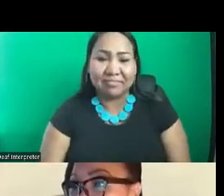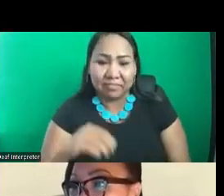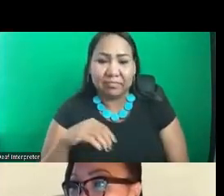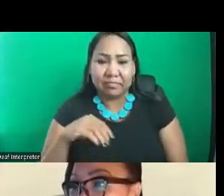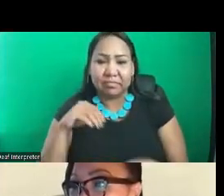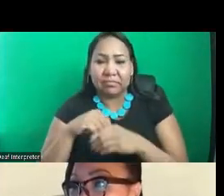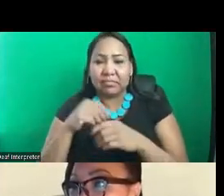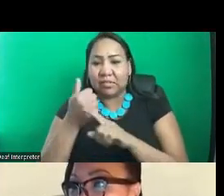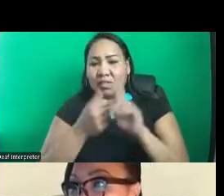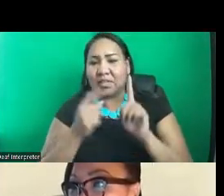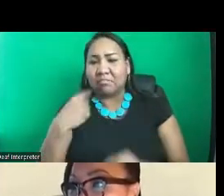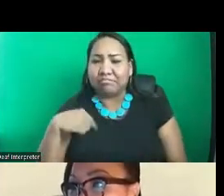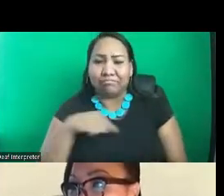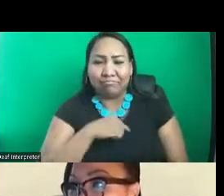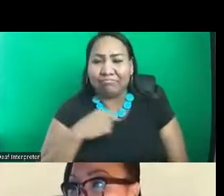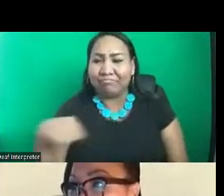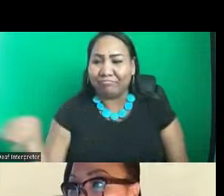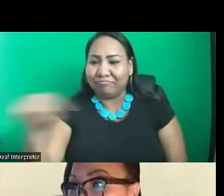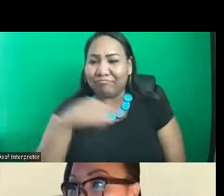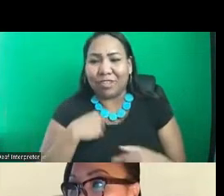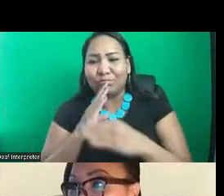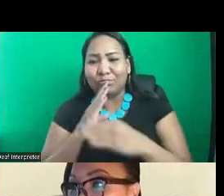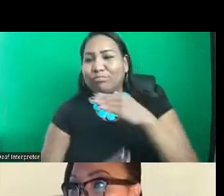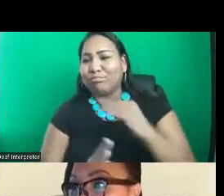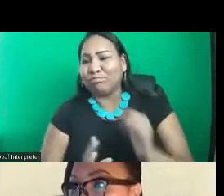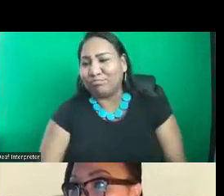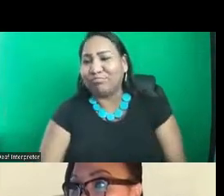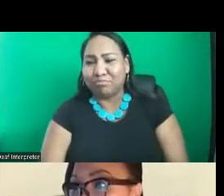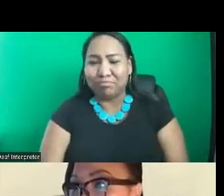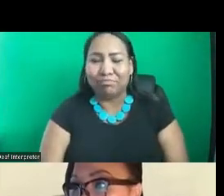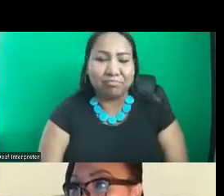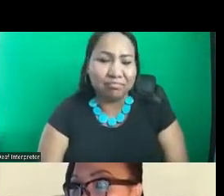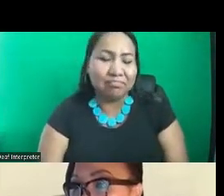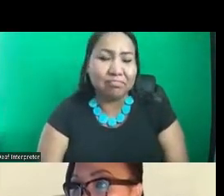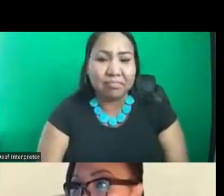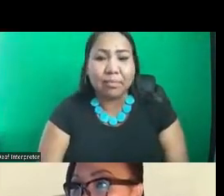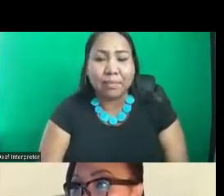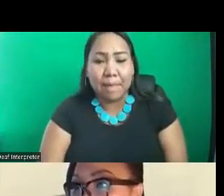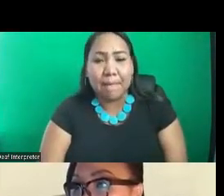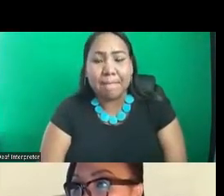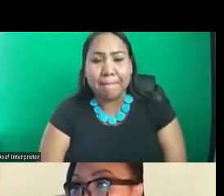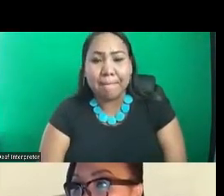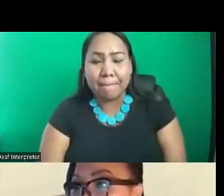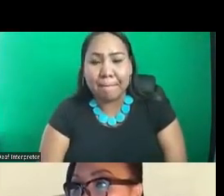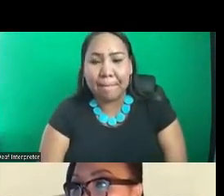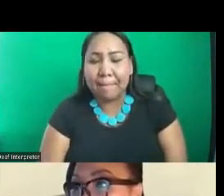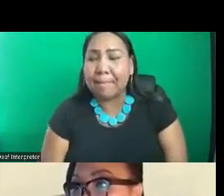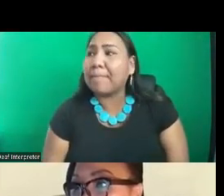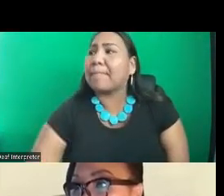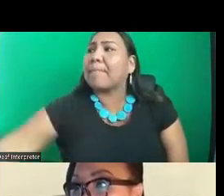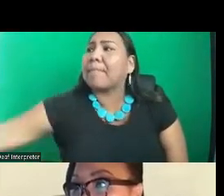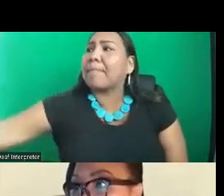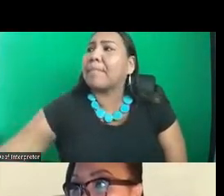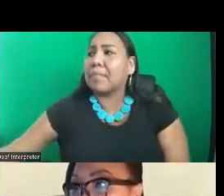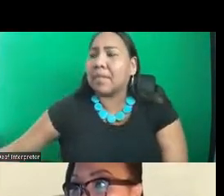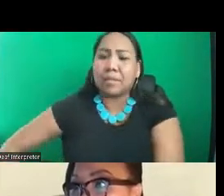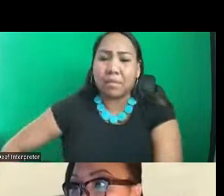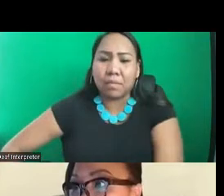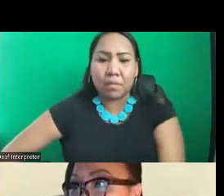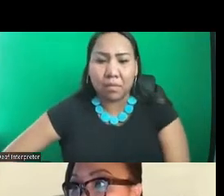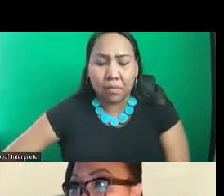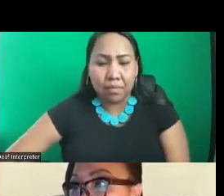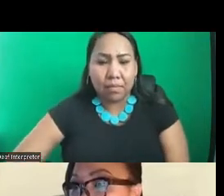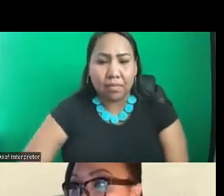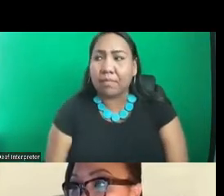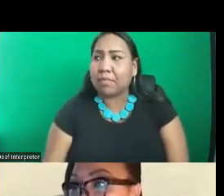us. We all have humility within our core of who we are as Indigenous people. Next